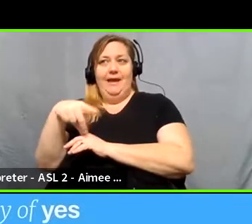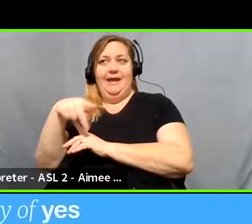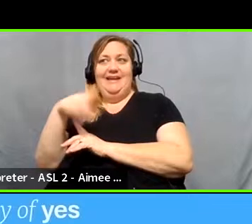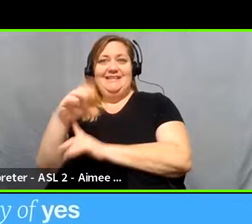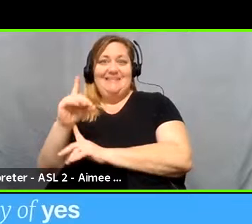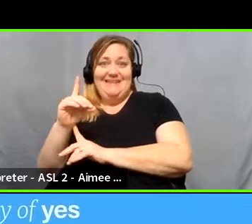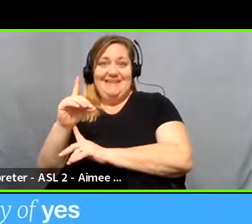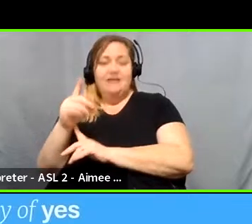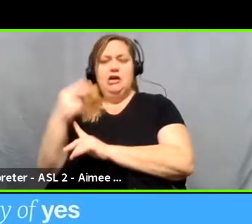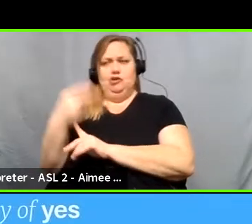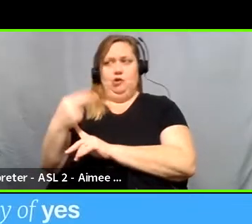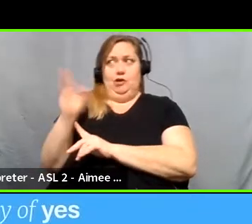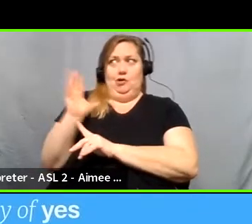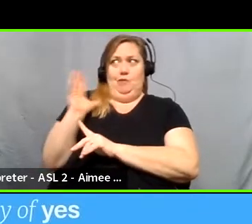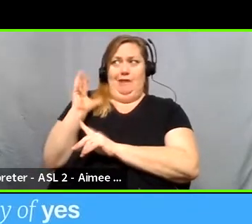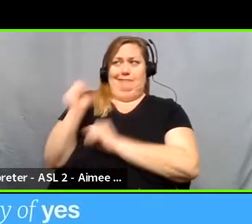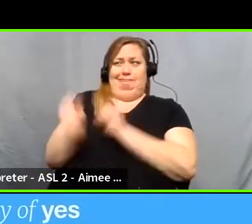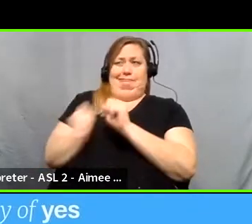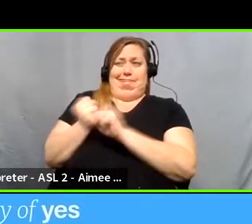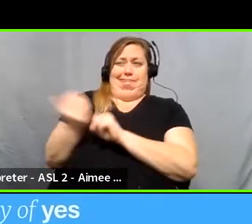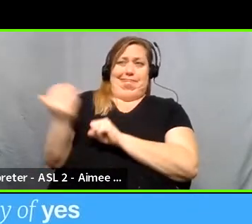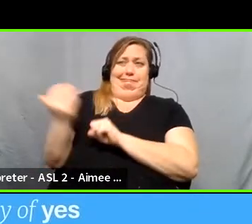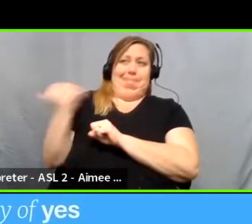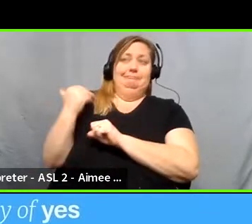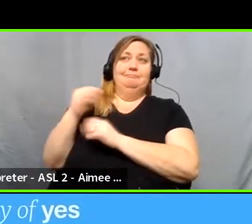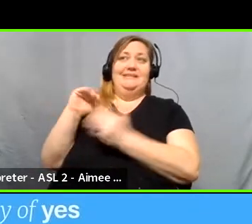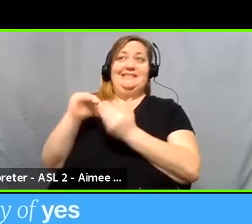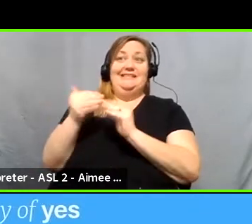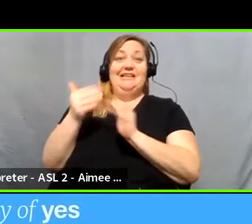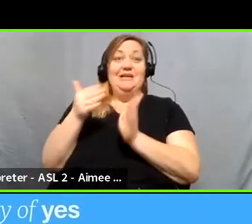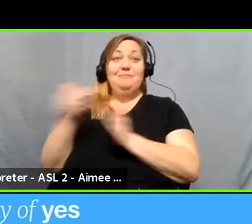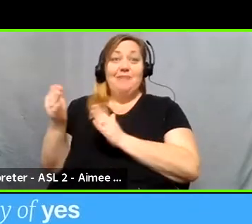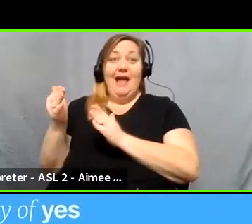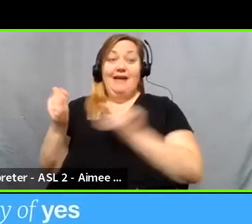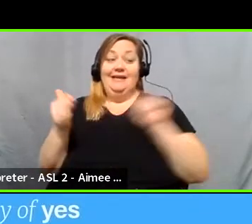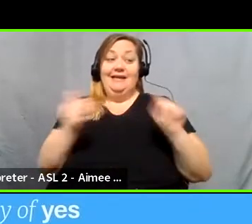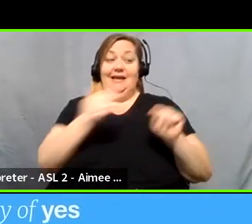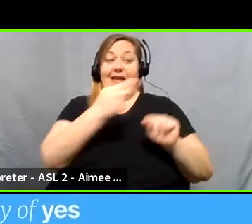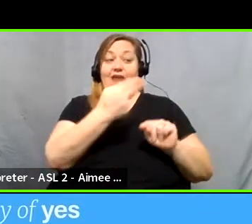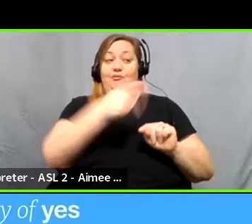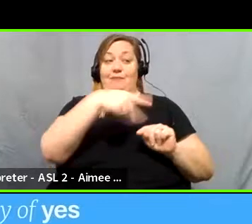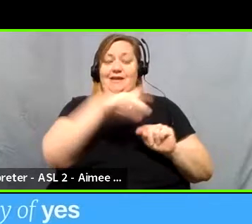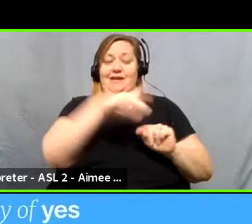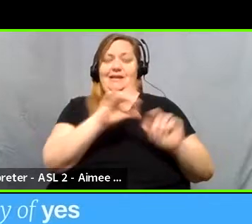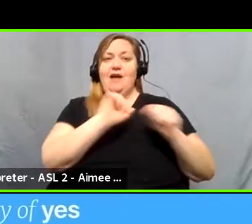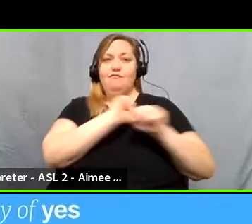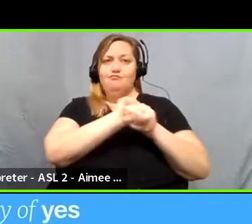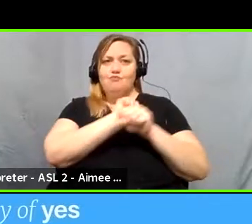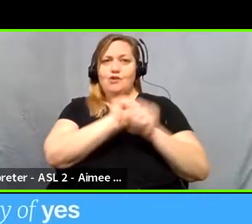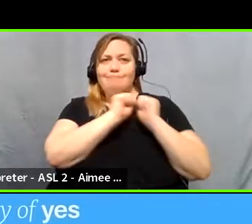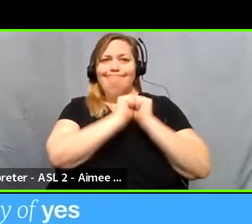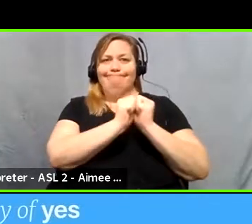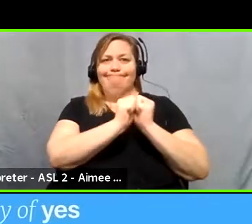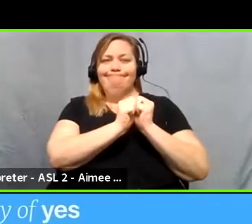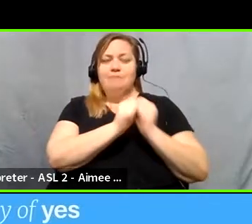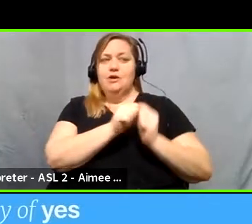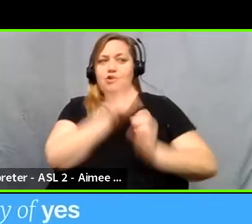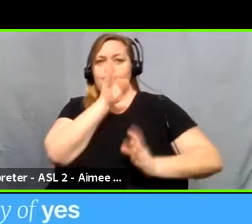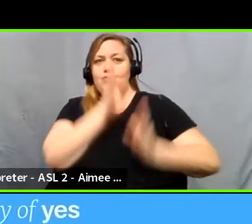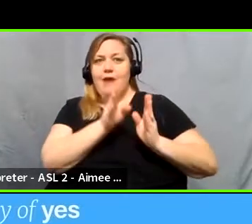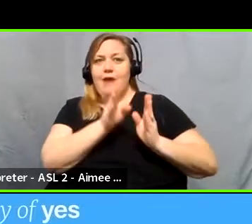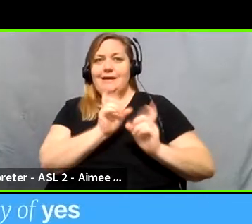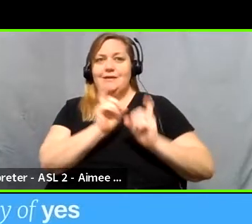Historically, going back decades, city planning and HPD have worked very closely together in creating and